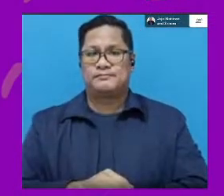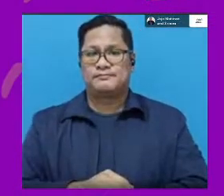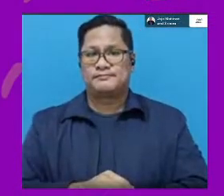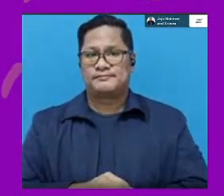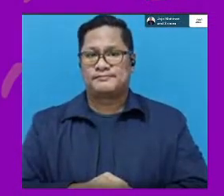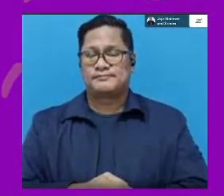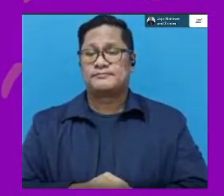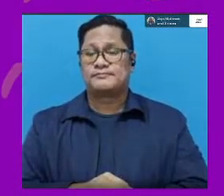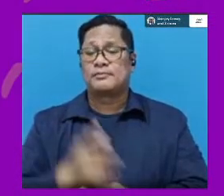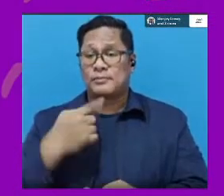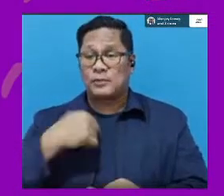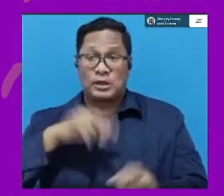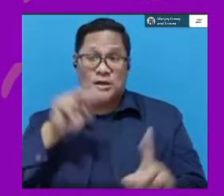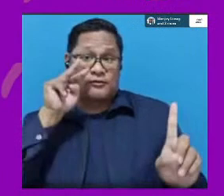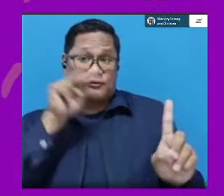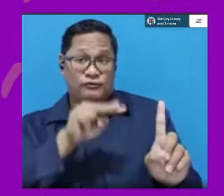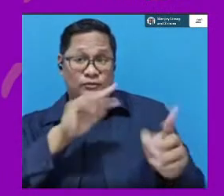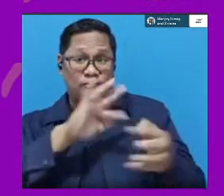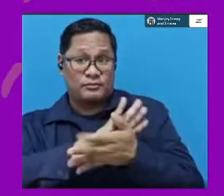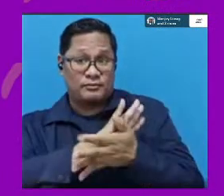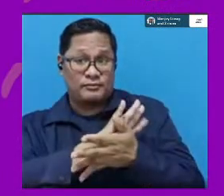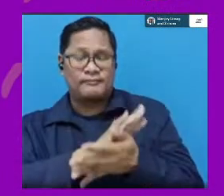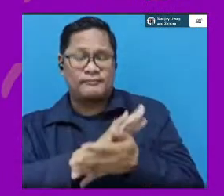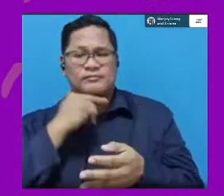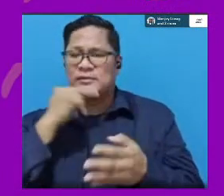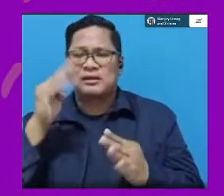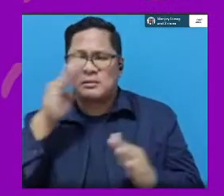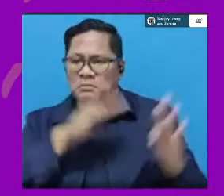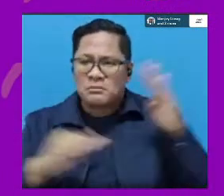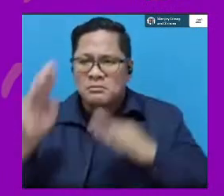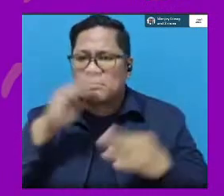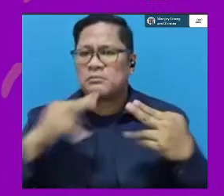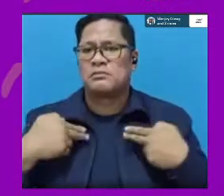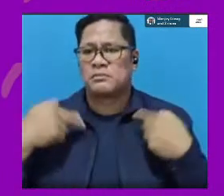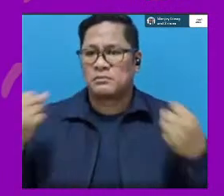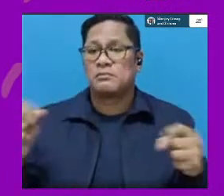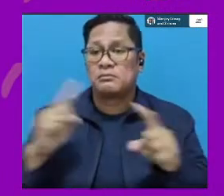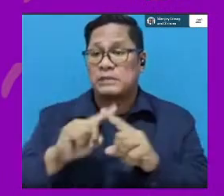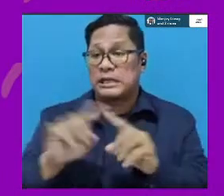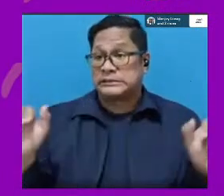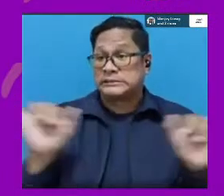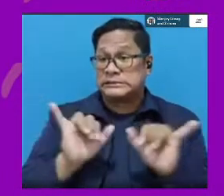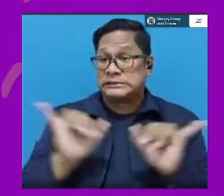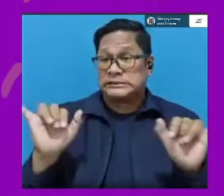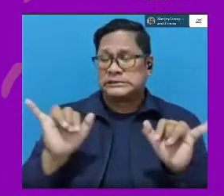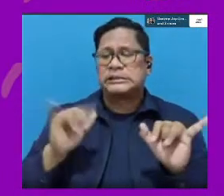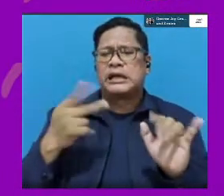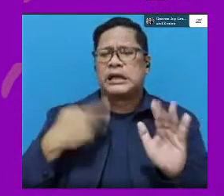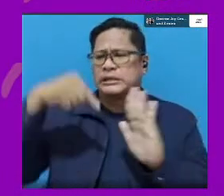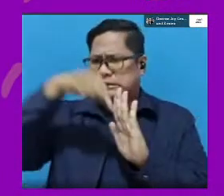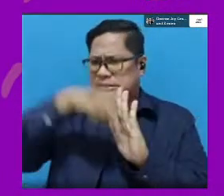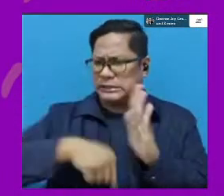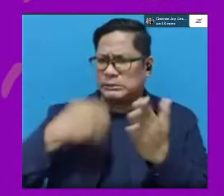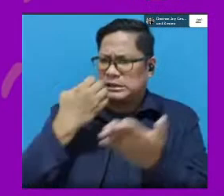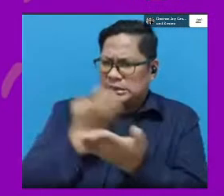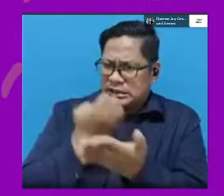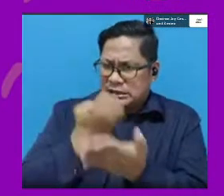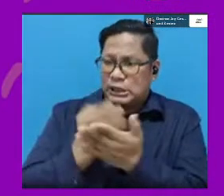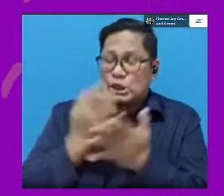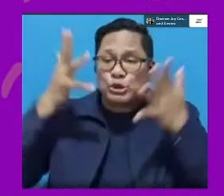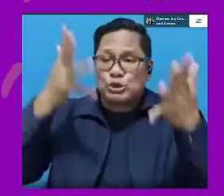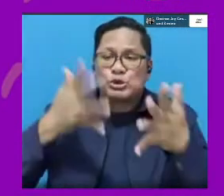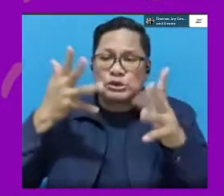We view the pandemic not only as a crisis in health, but also has deep economic and social impacts